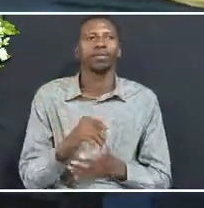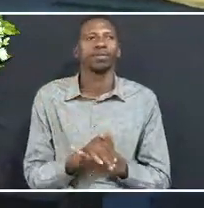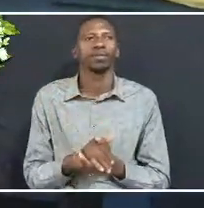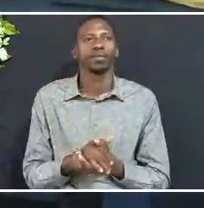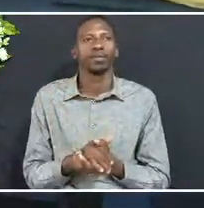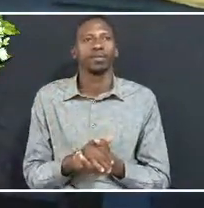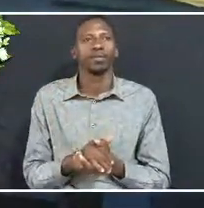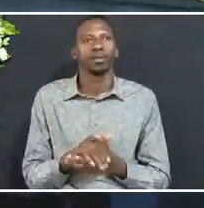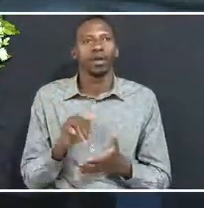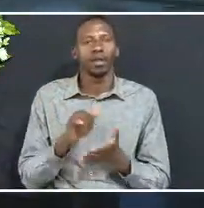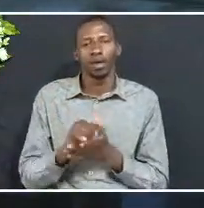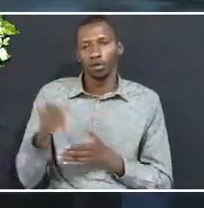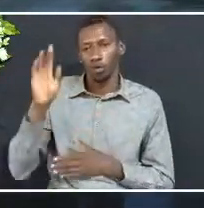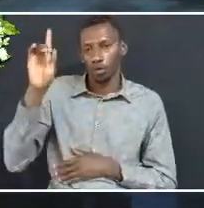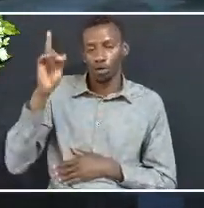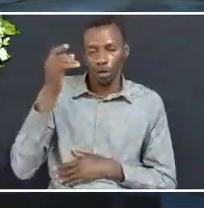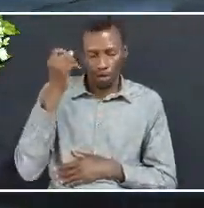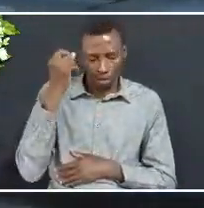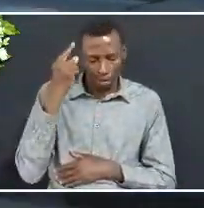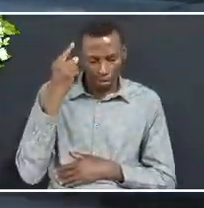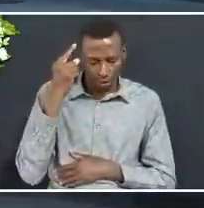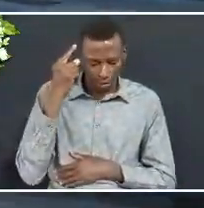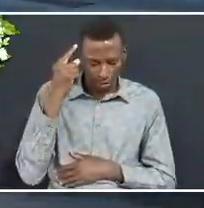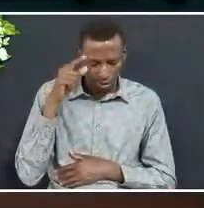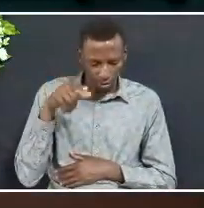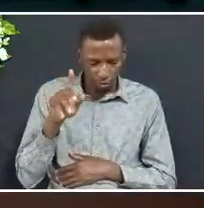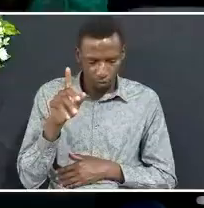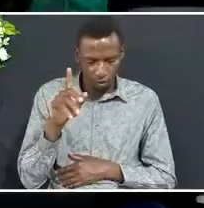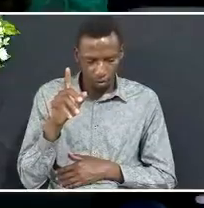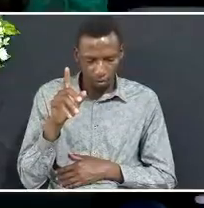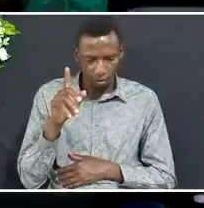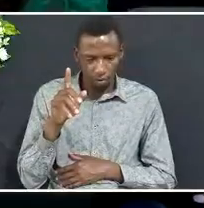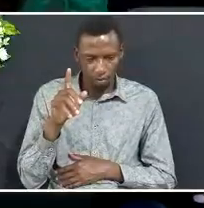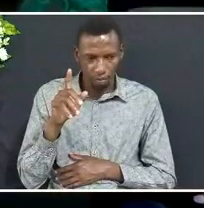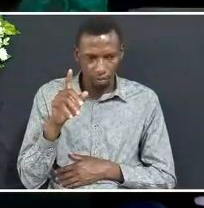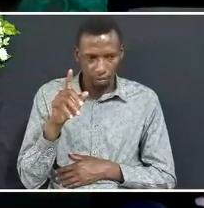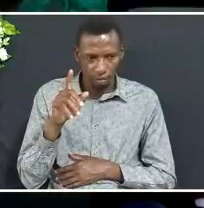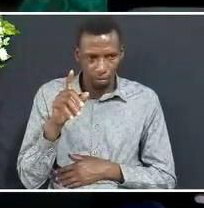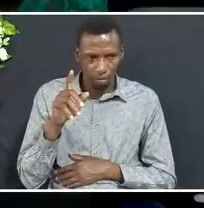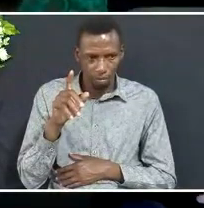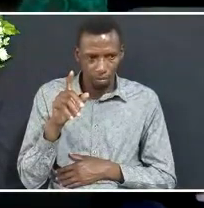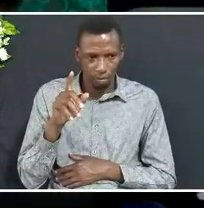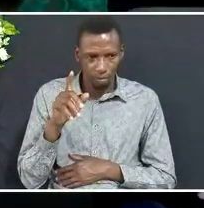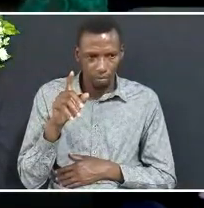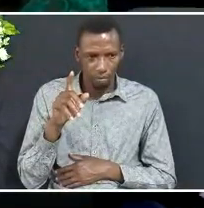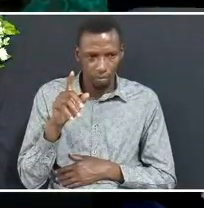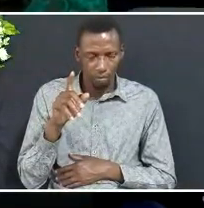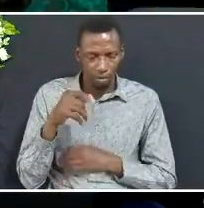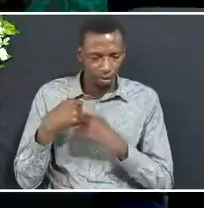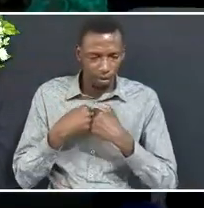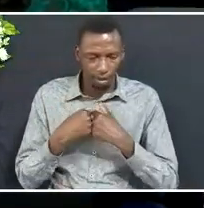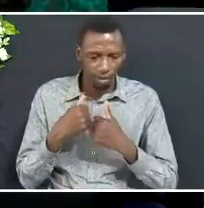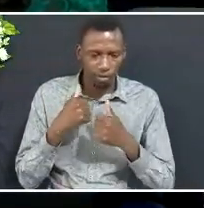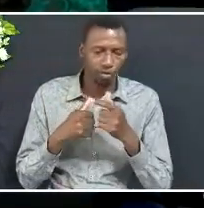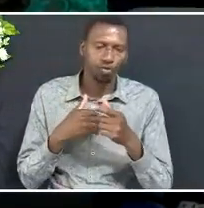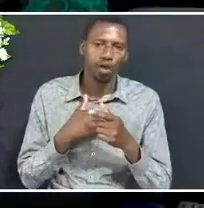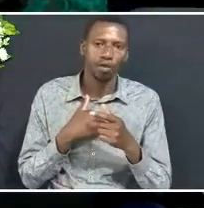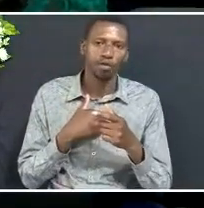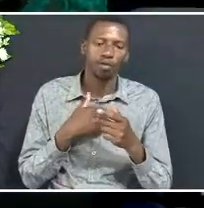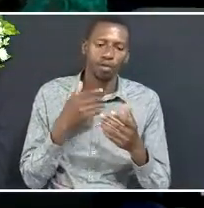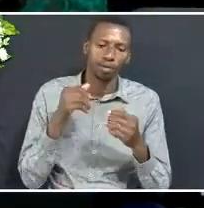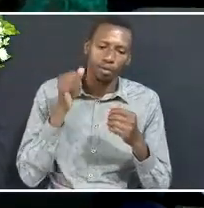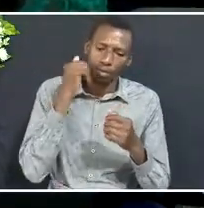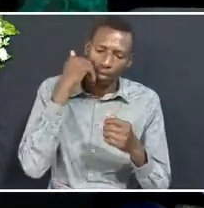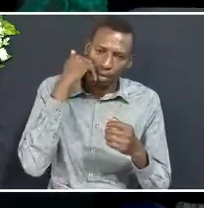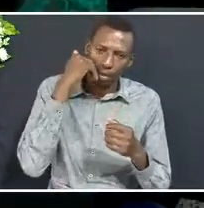that God understands your very predicament in which you are in right now. Sickness,